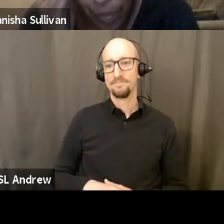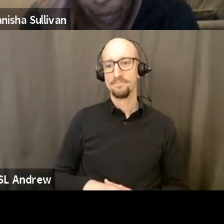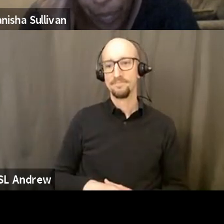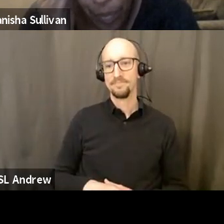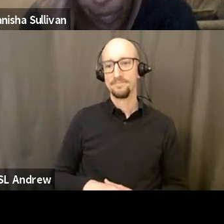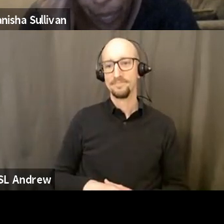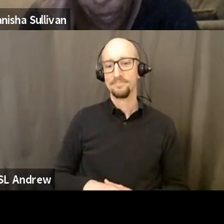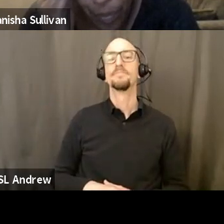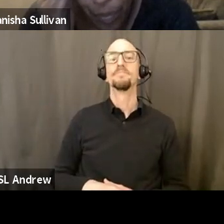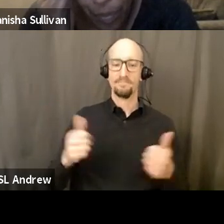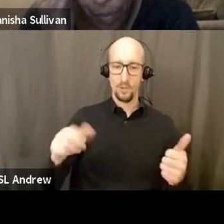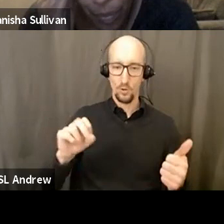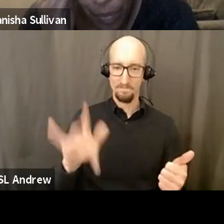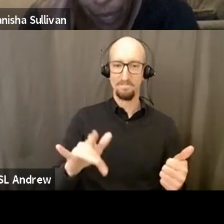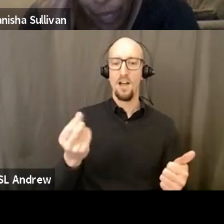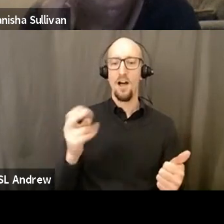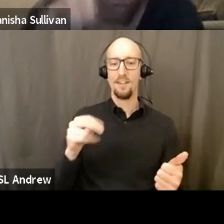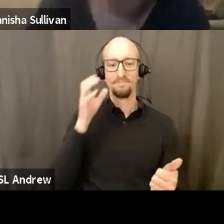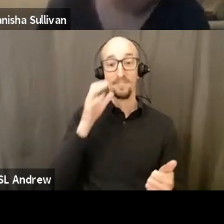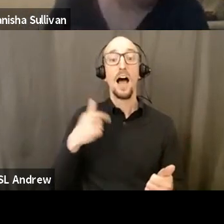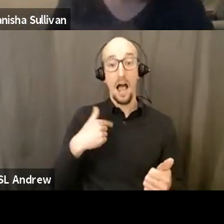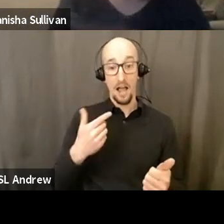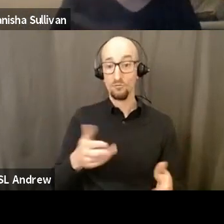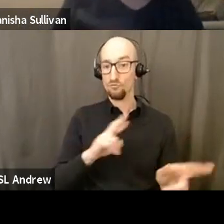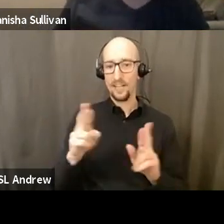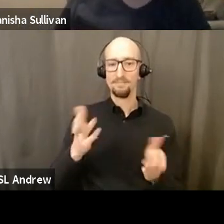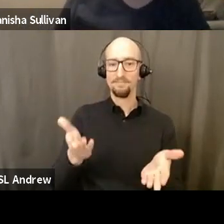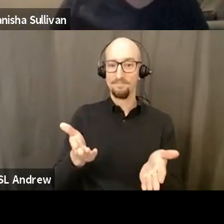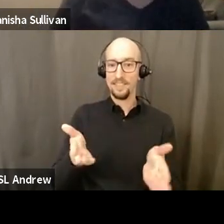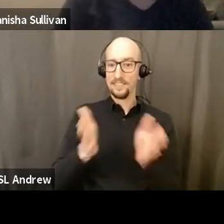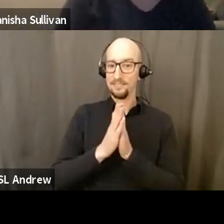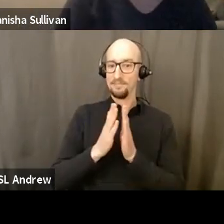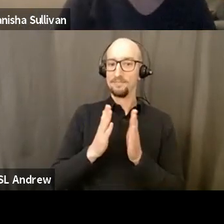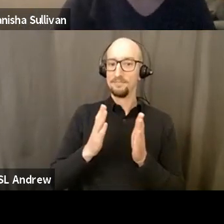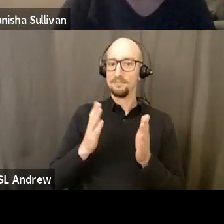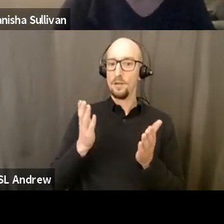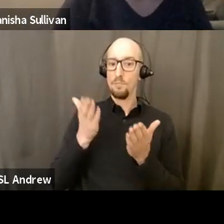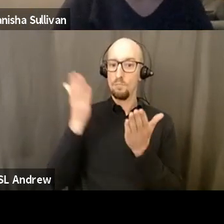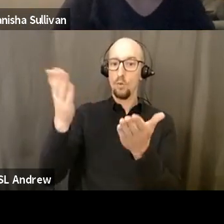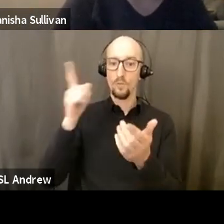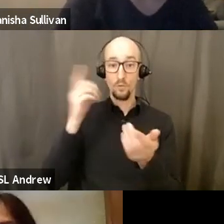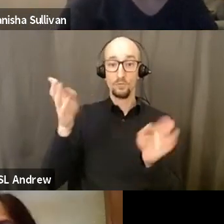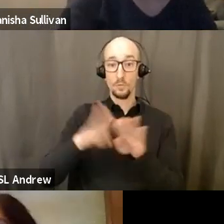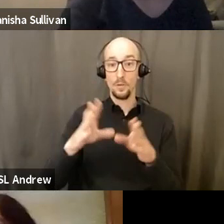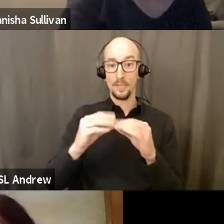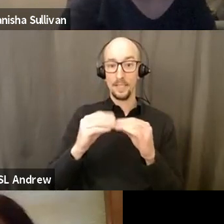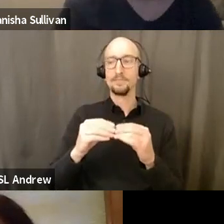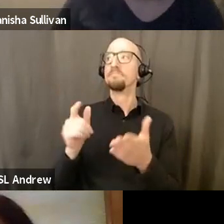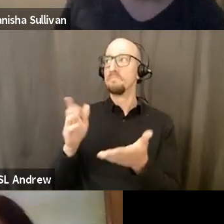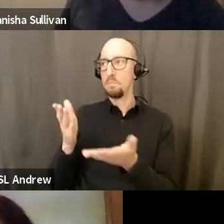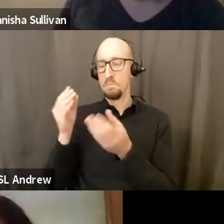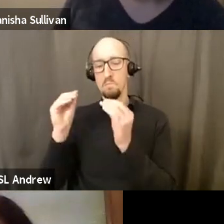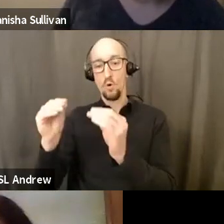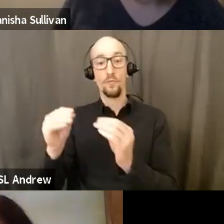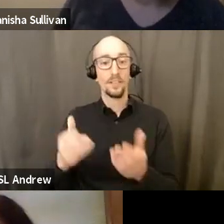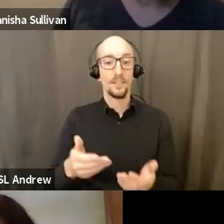Here we go. I will entertain a motion to adjourn the meeting. I so move. Thank you, sir. Is there a